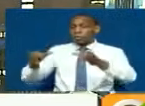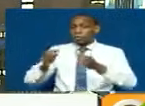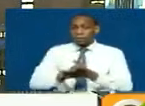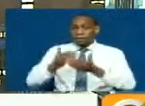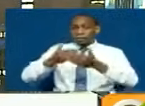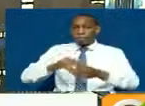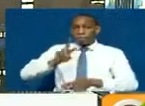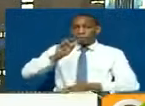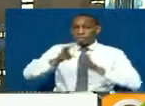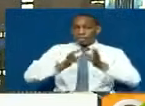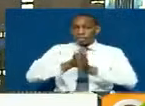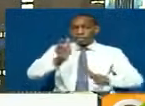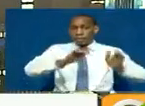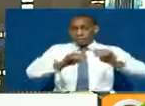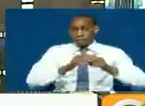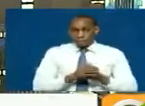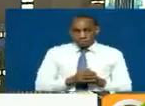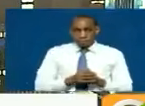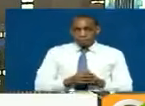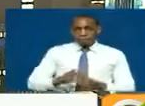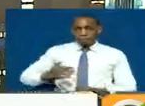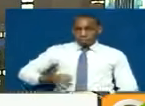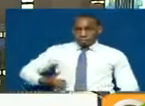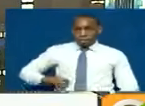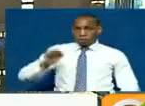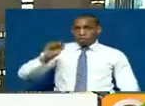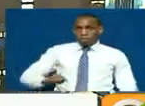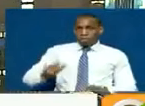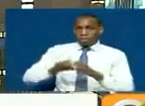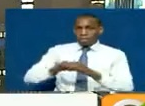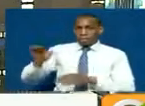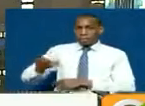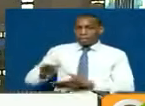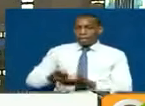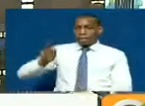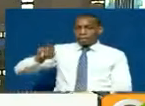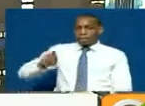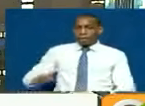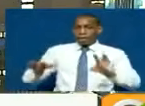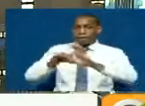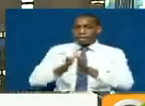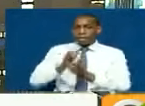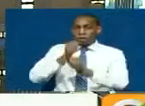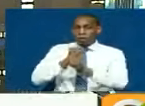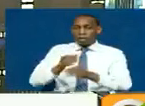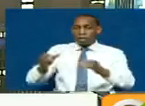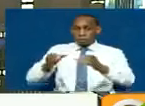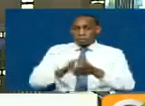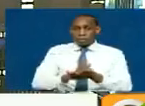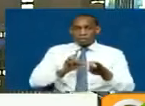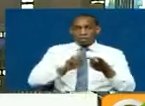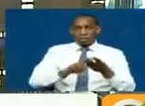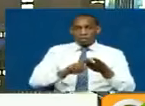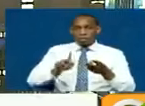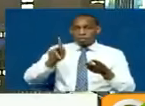outfits ahead of the 2022 general election. Gatundu South Member of Parliament Moses Kuria, who is allied to the Chama cha Kazi party,